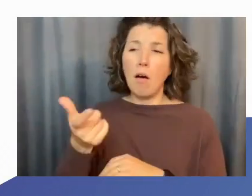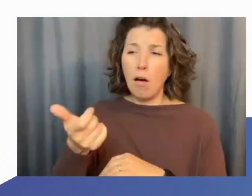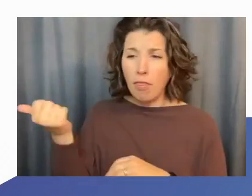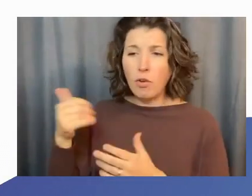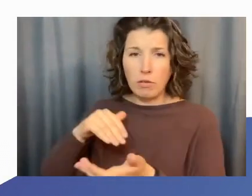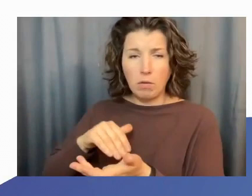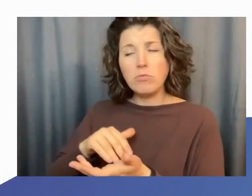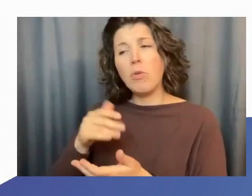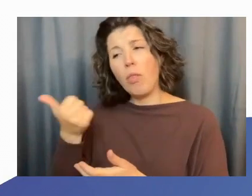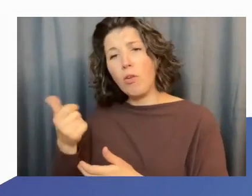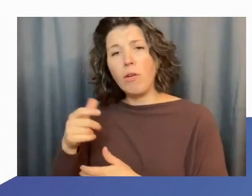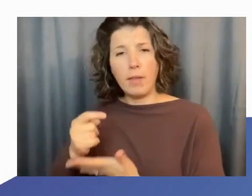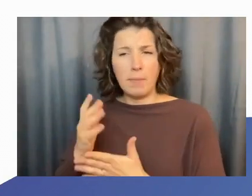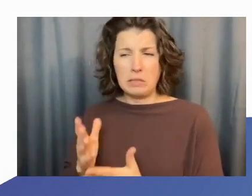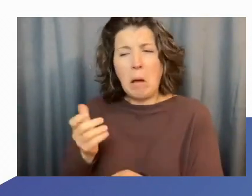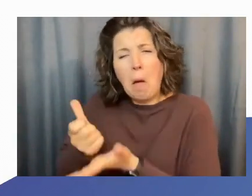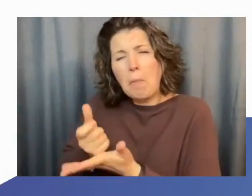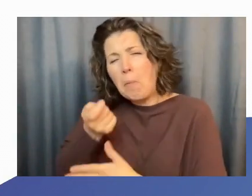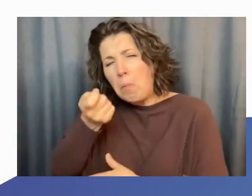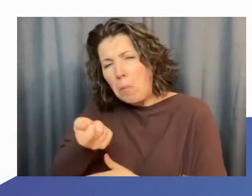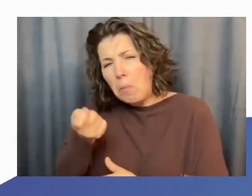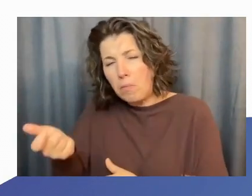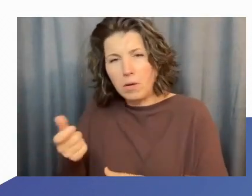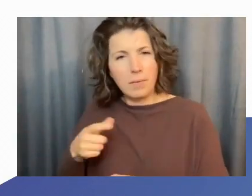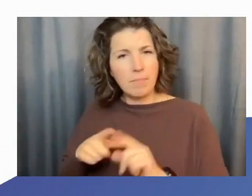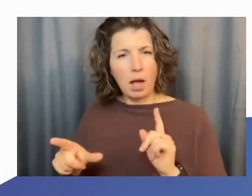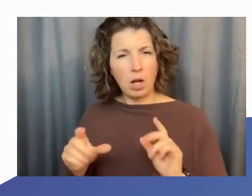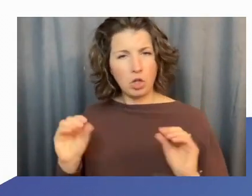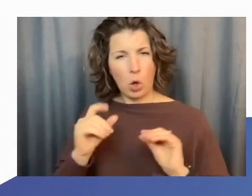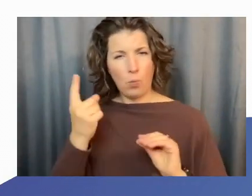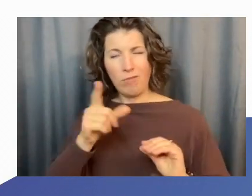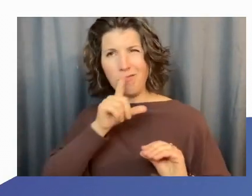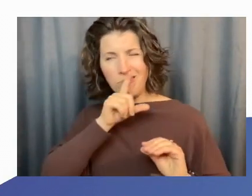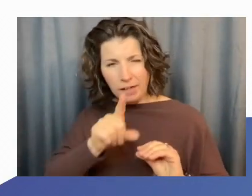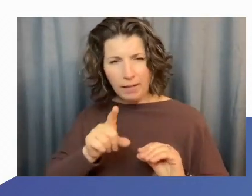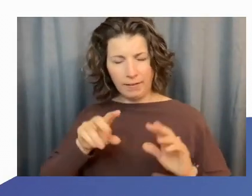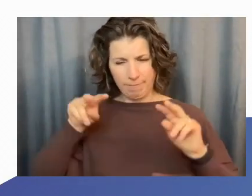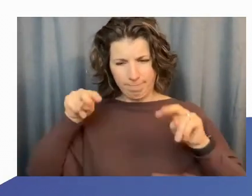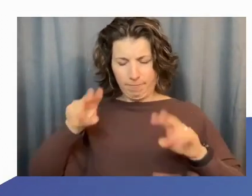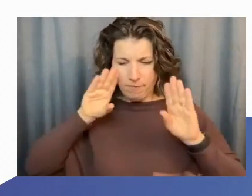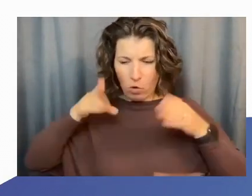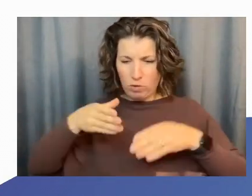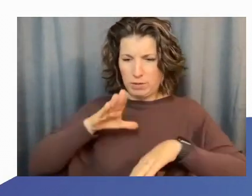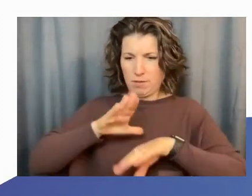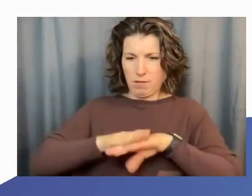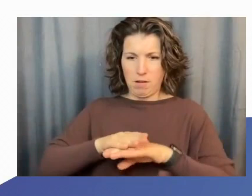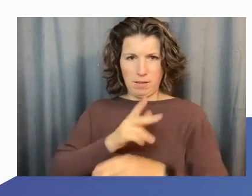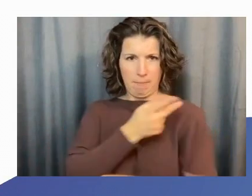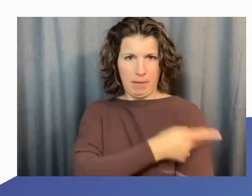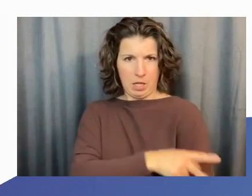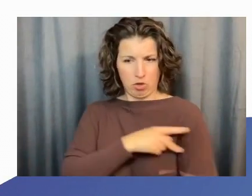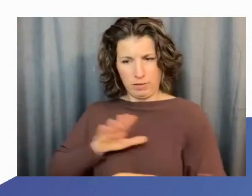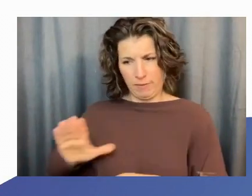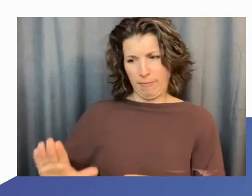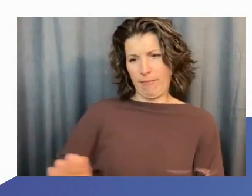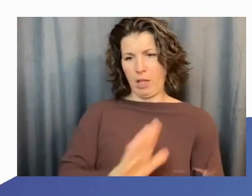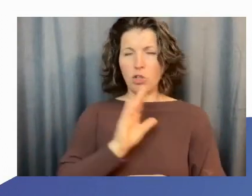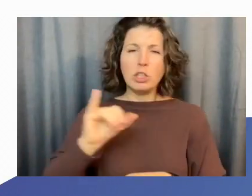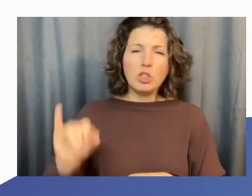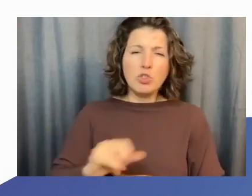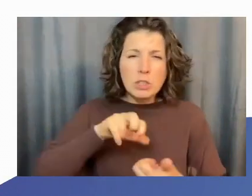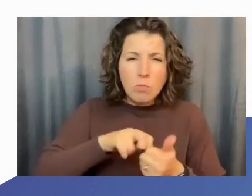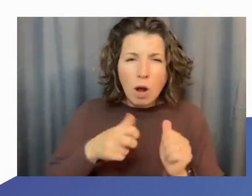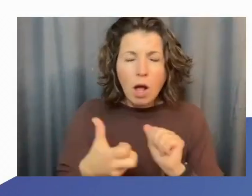them, but by and large, no one was looking out for the patients when it came to insurance problems or helping us stay